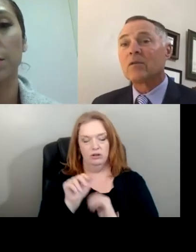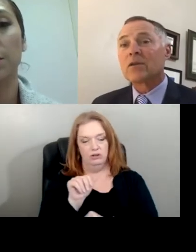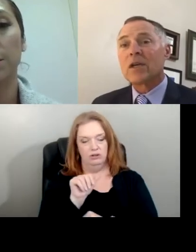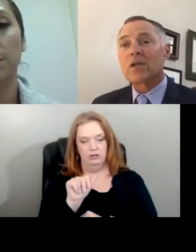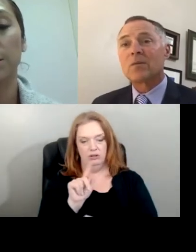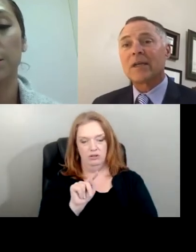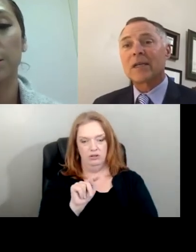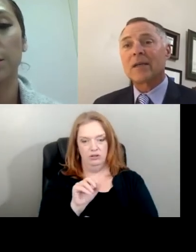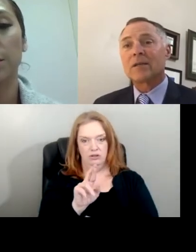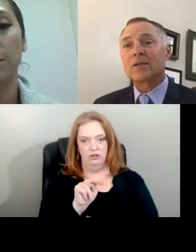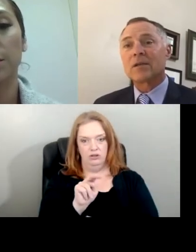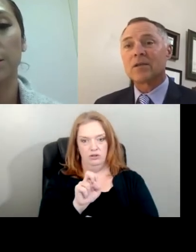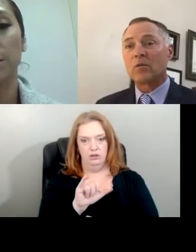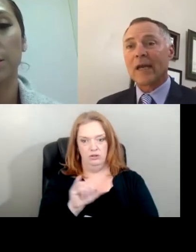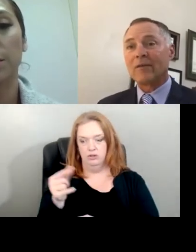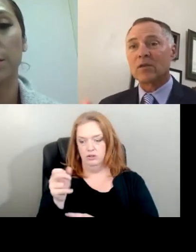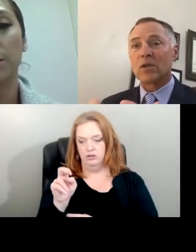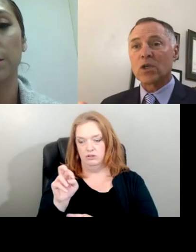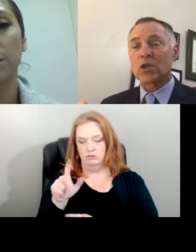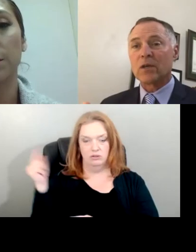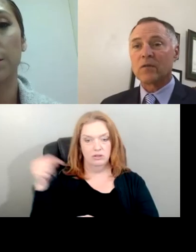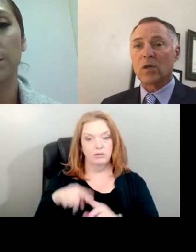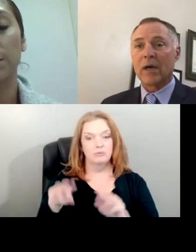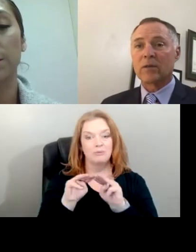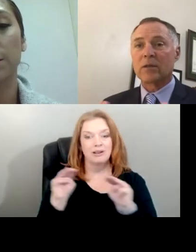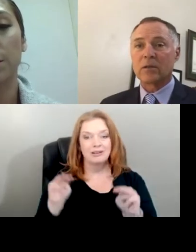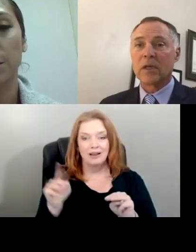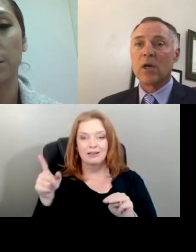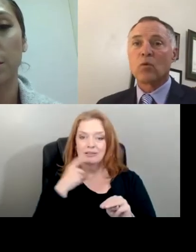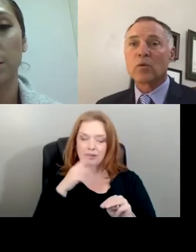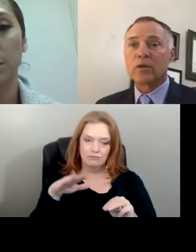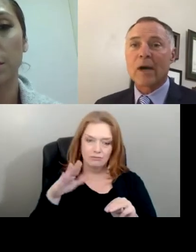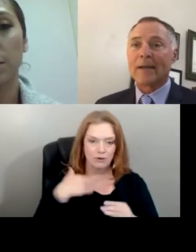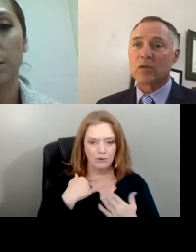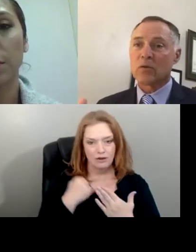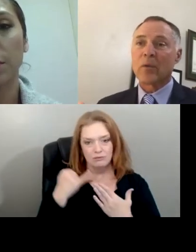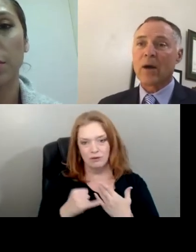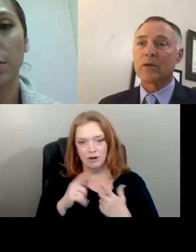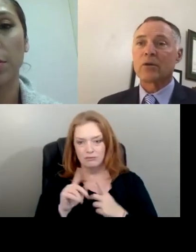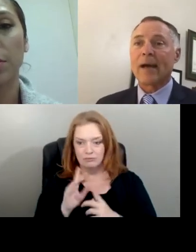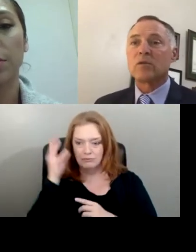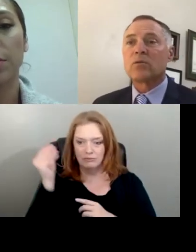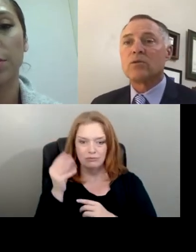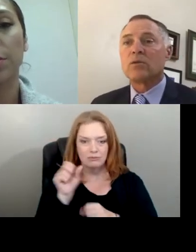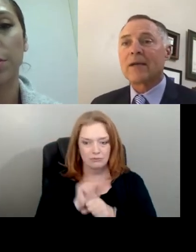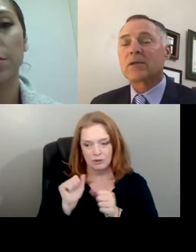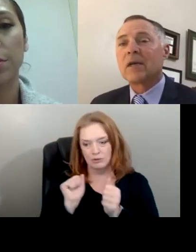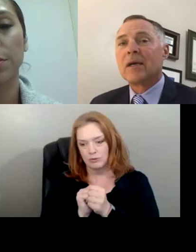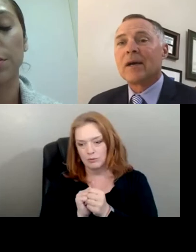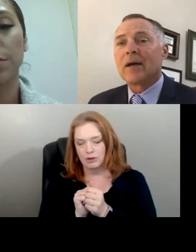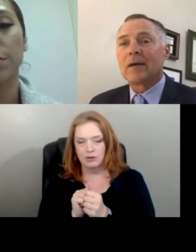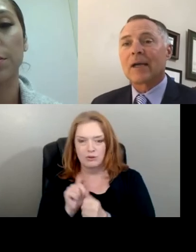Indian Reservation, Montana, and says that we have this initiative to go out and work with tribes, to empower tribes to